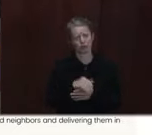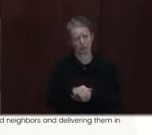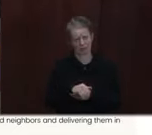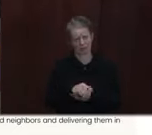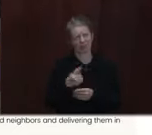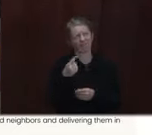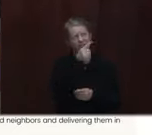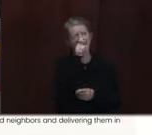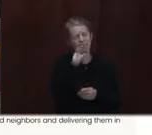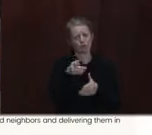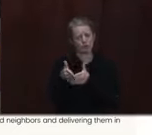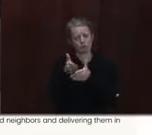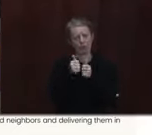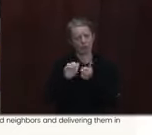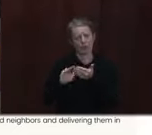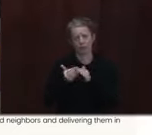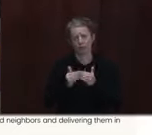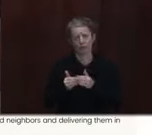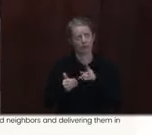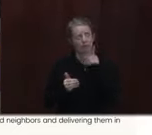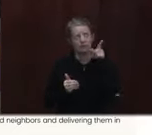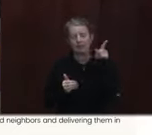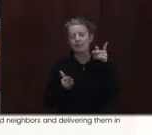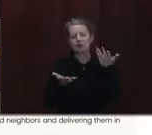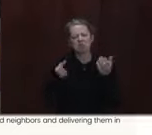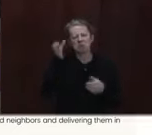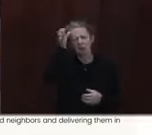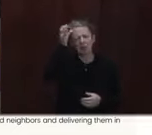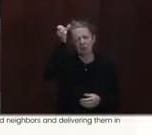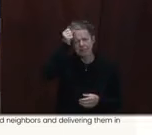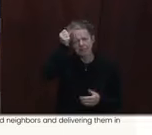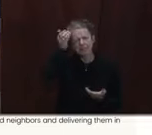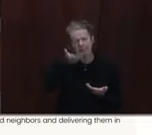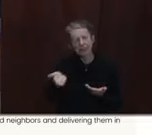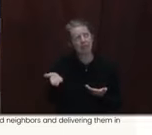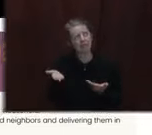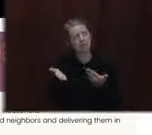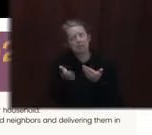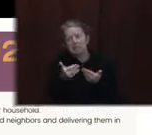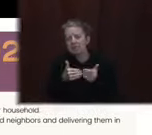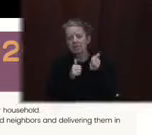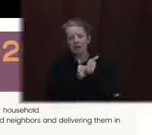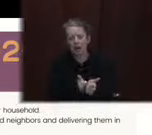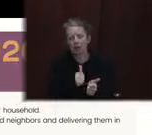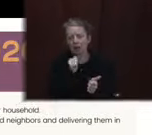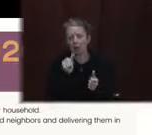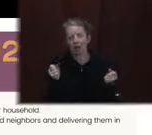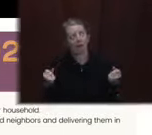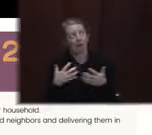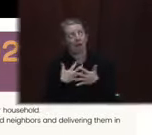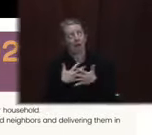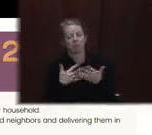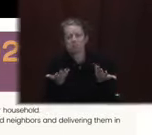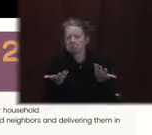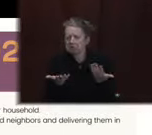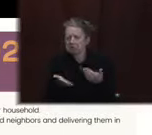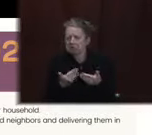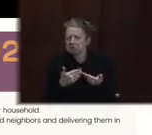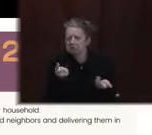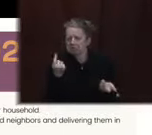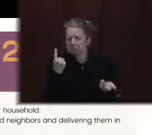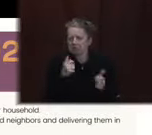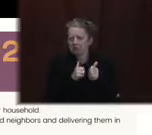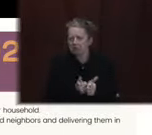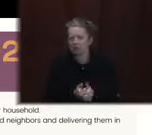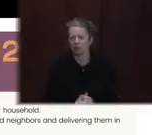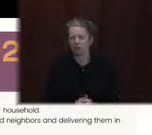out there. I mean, because these are very common sense things that you can do. They're not fearful at all. They're very common sense things: